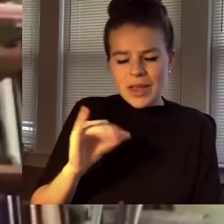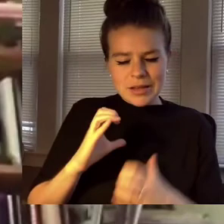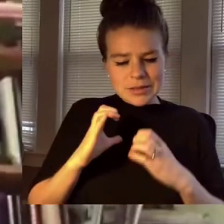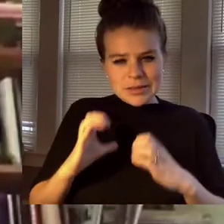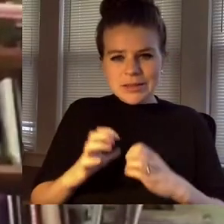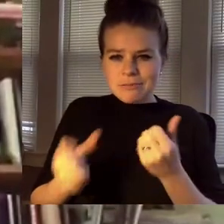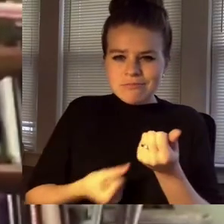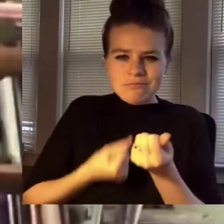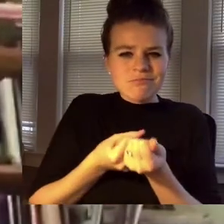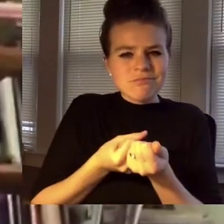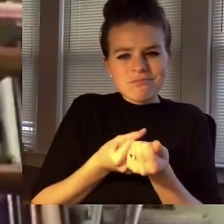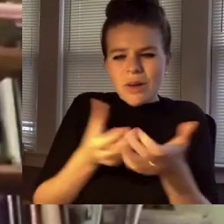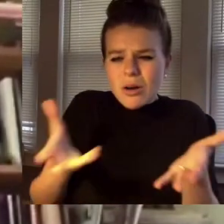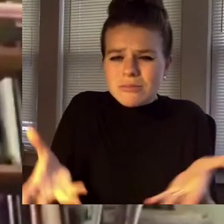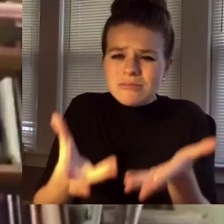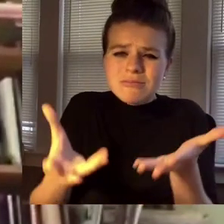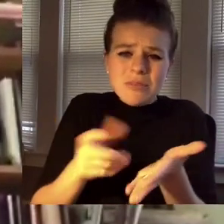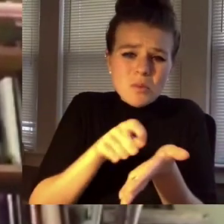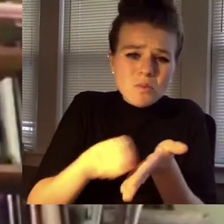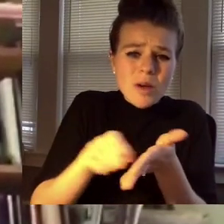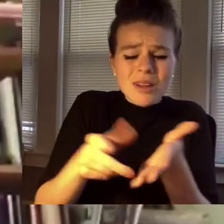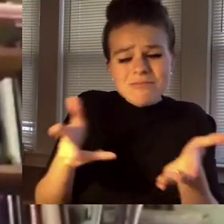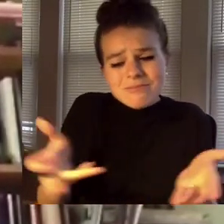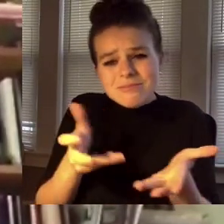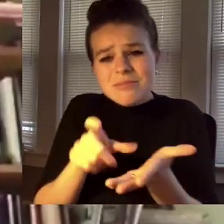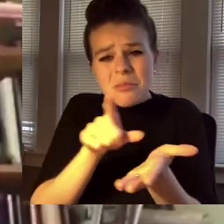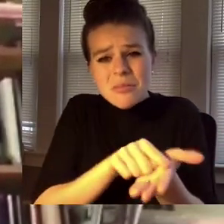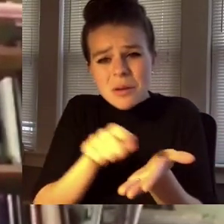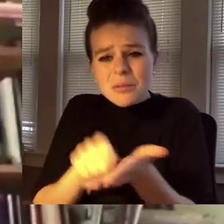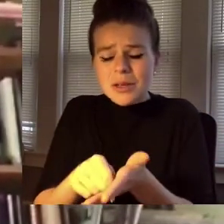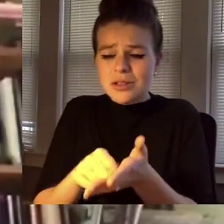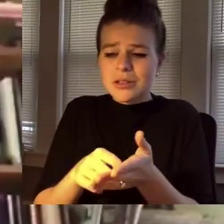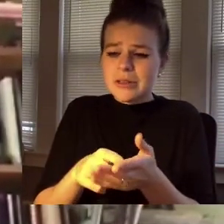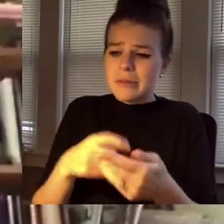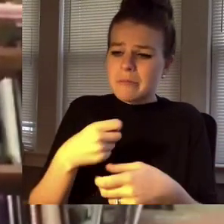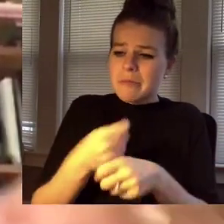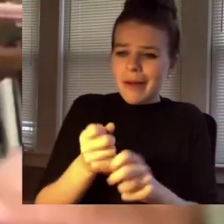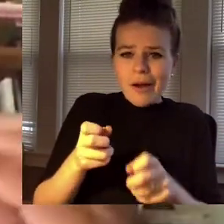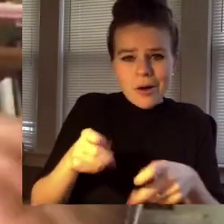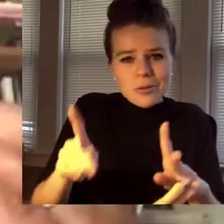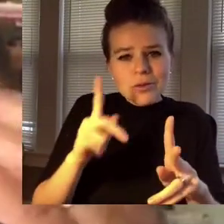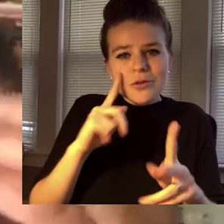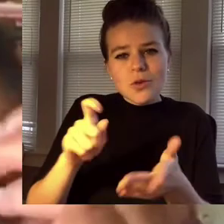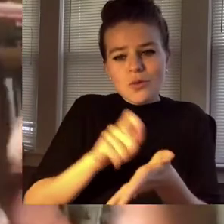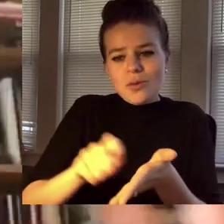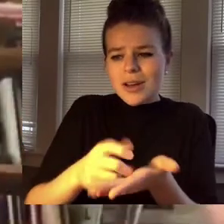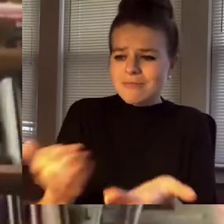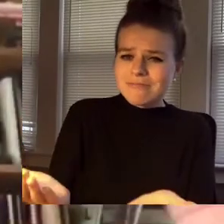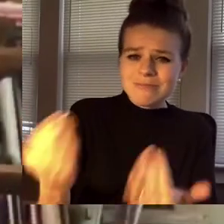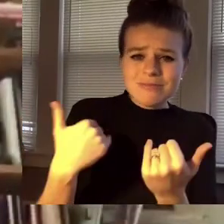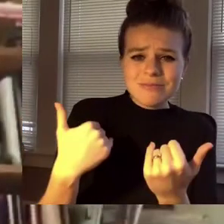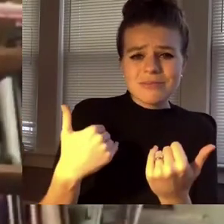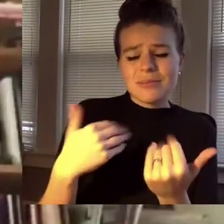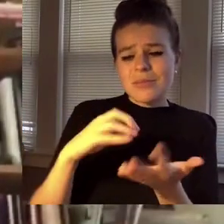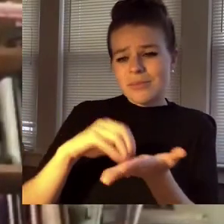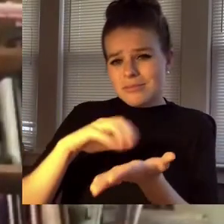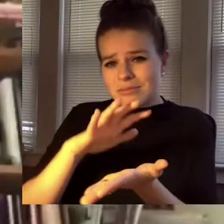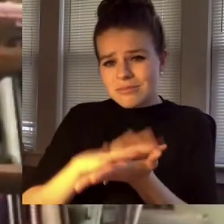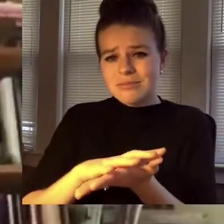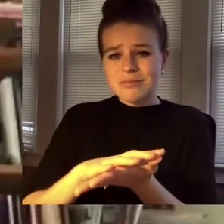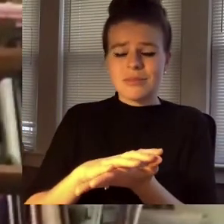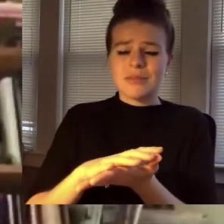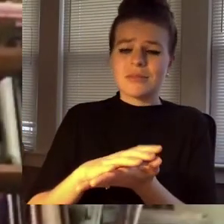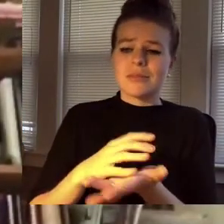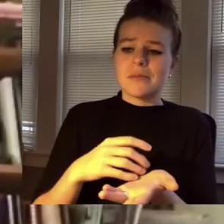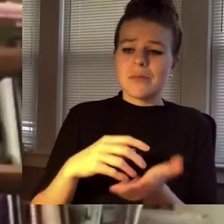publish, this push to write and to make space for the writing and to give that writing space to be apprehended